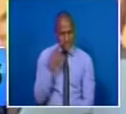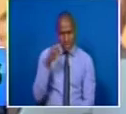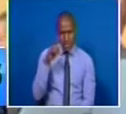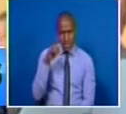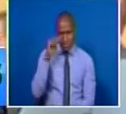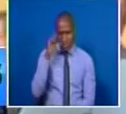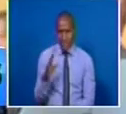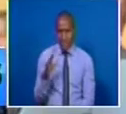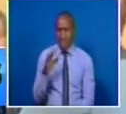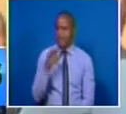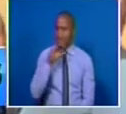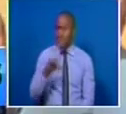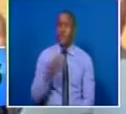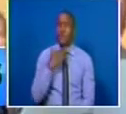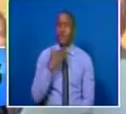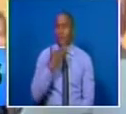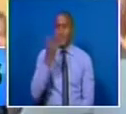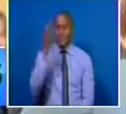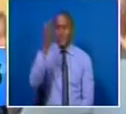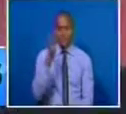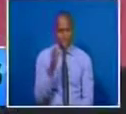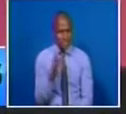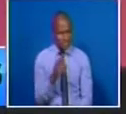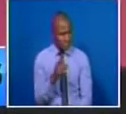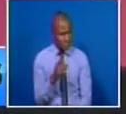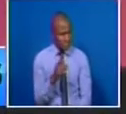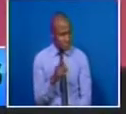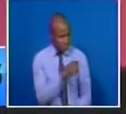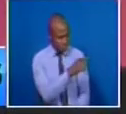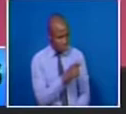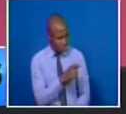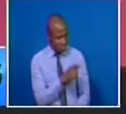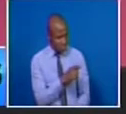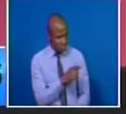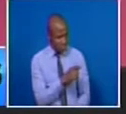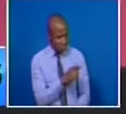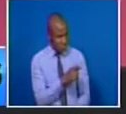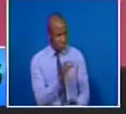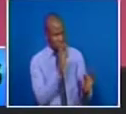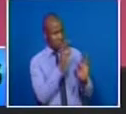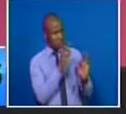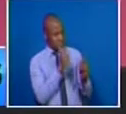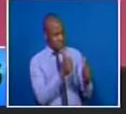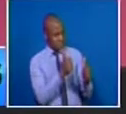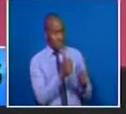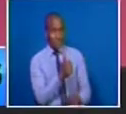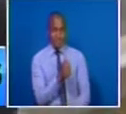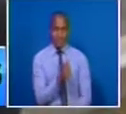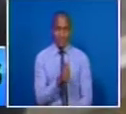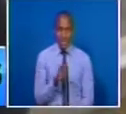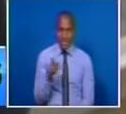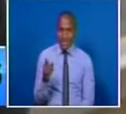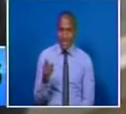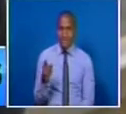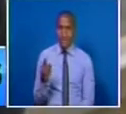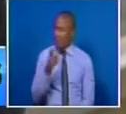Wainaina's son, who wants a better future for Kenya. Daisy, he and a star is born. and a star is born. But, you know, that's, those are the sentiments